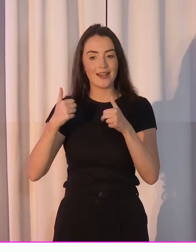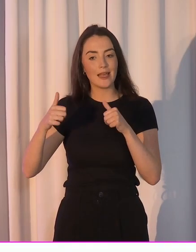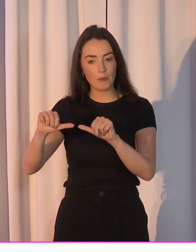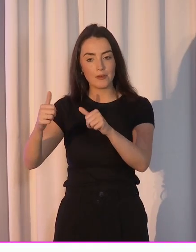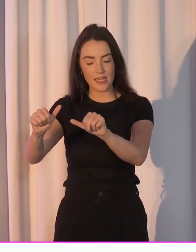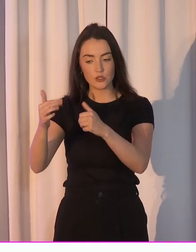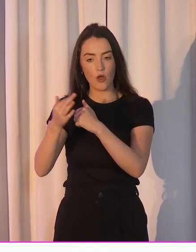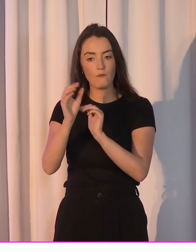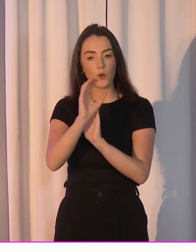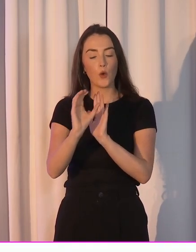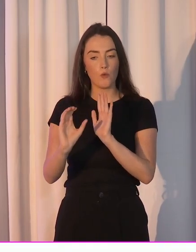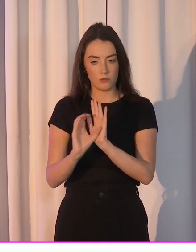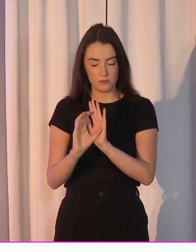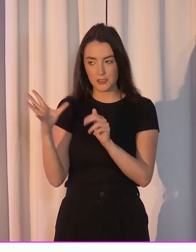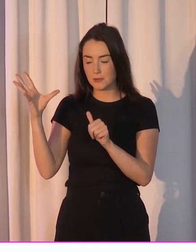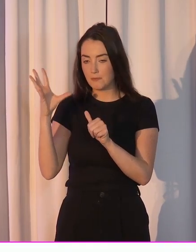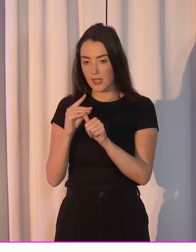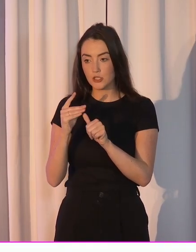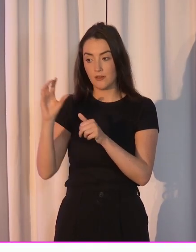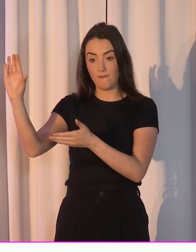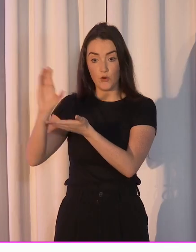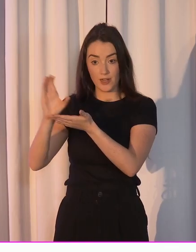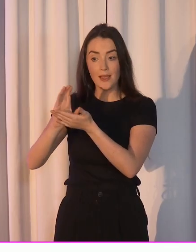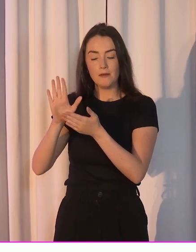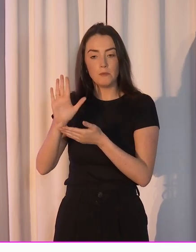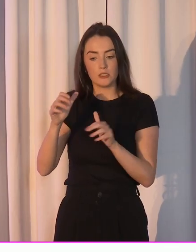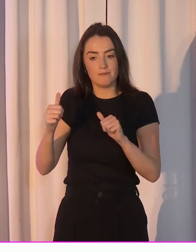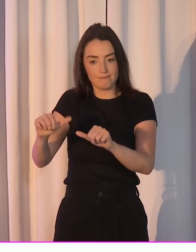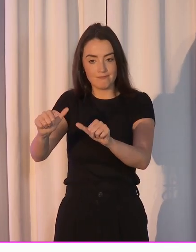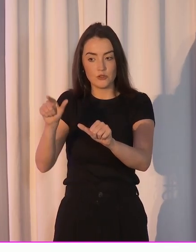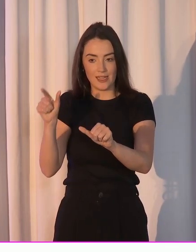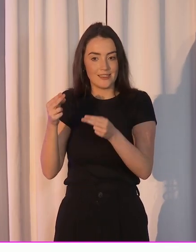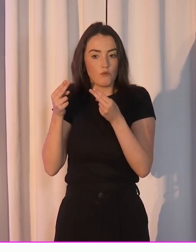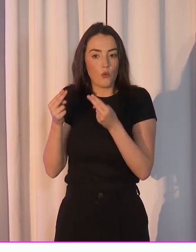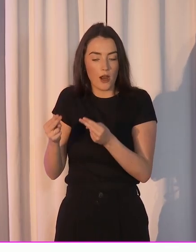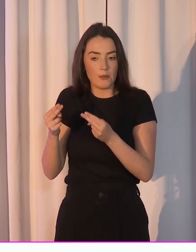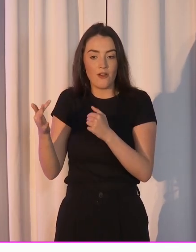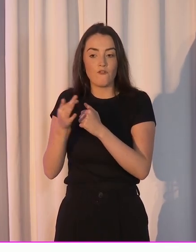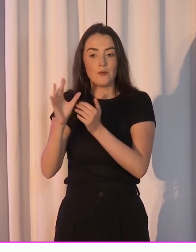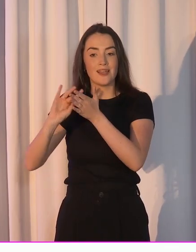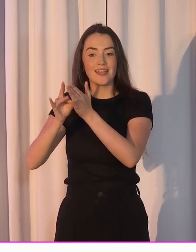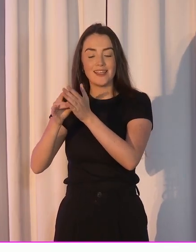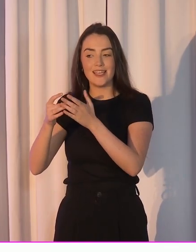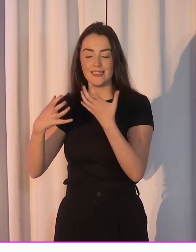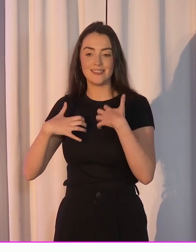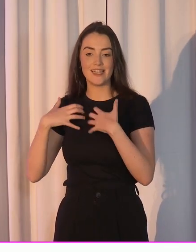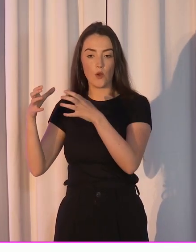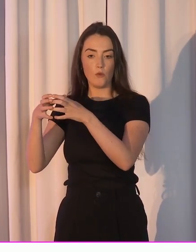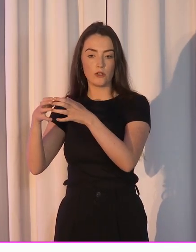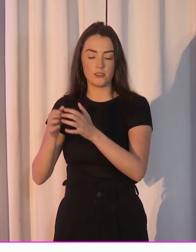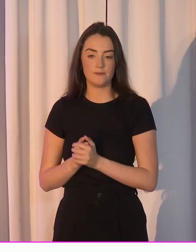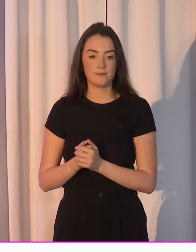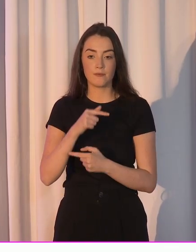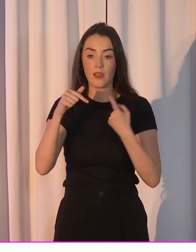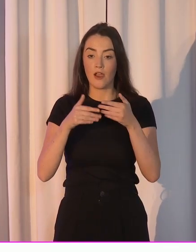of that code as a special condition of funding. It's ultimately a funding requirement from key stakeholders. So our focus is